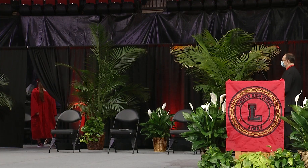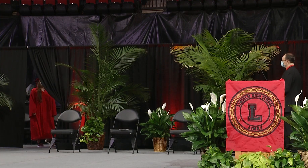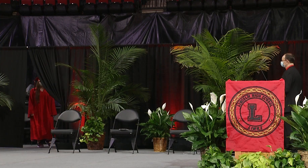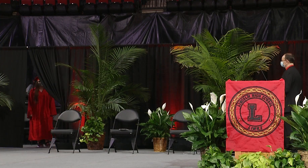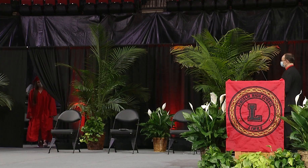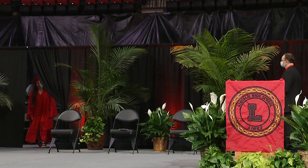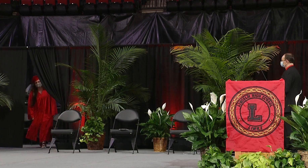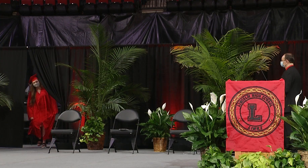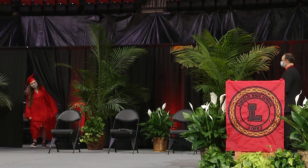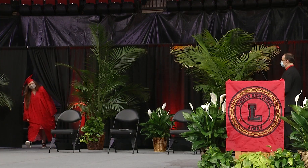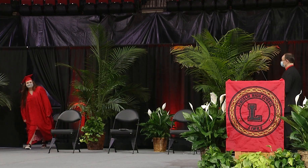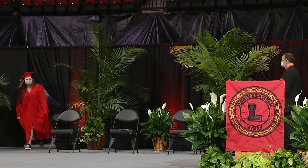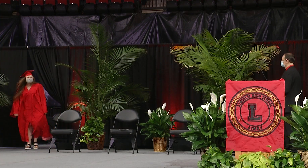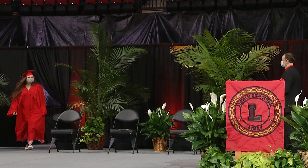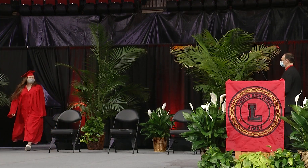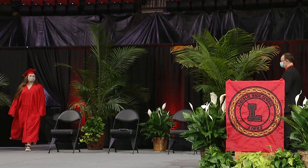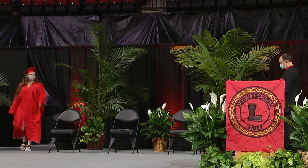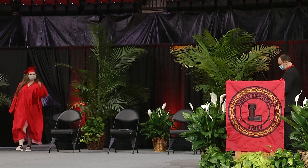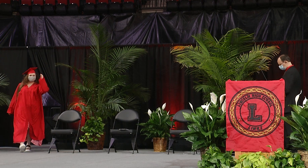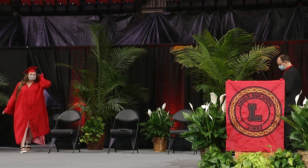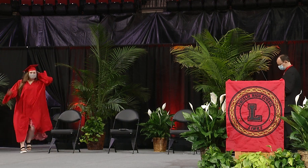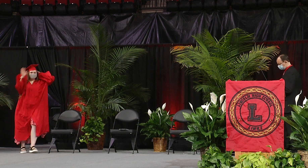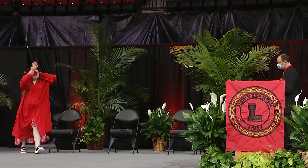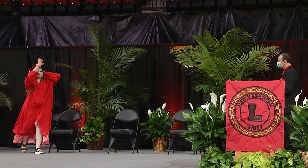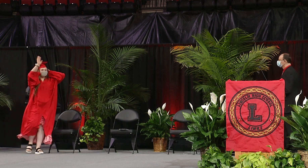Amanda Ward.